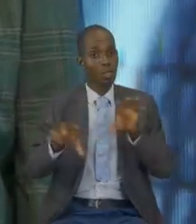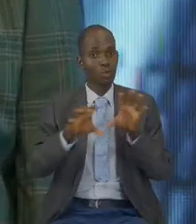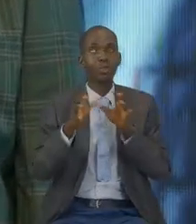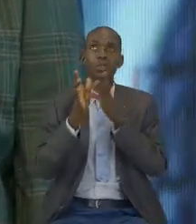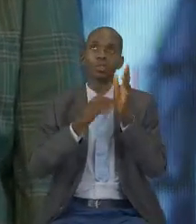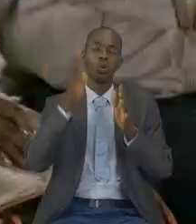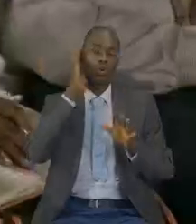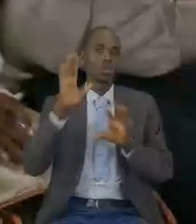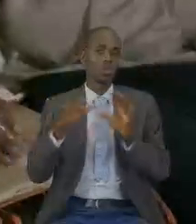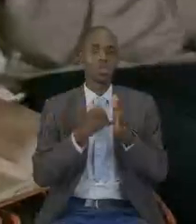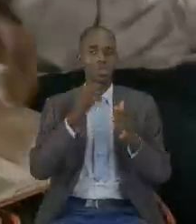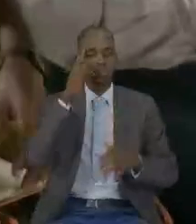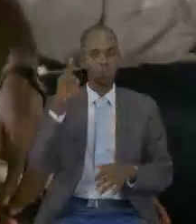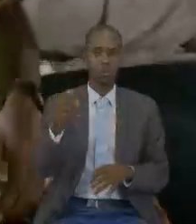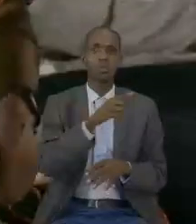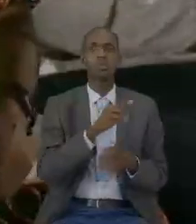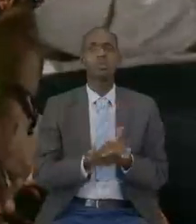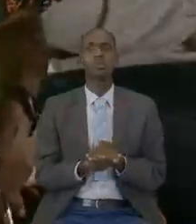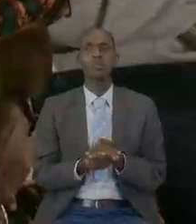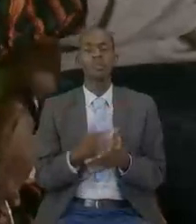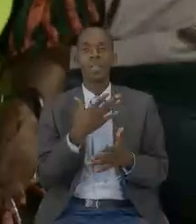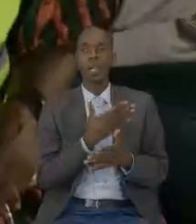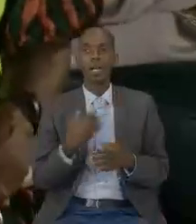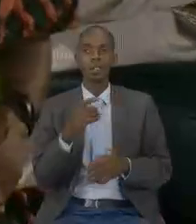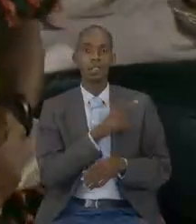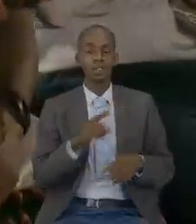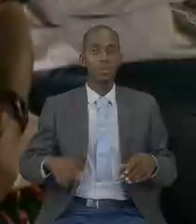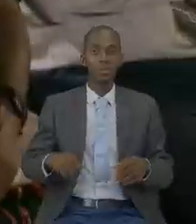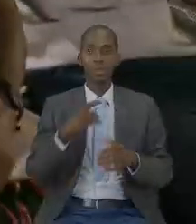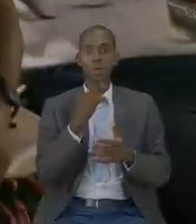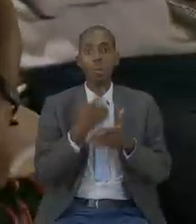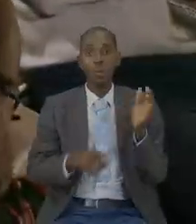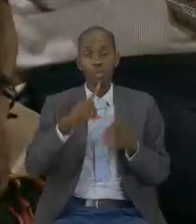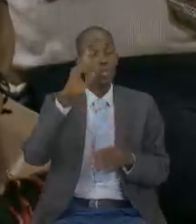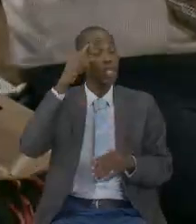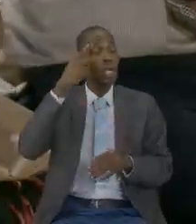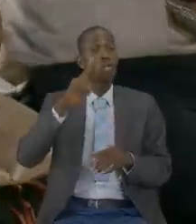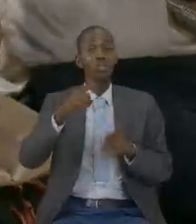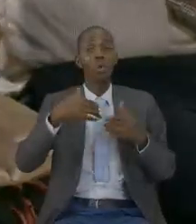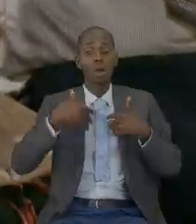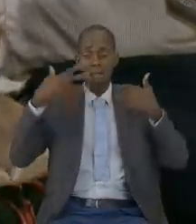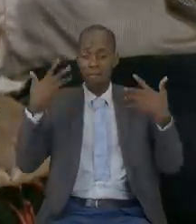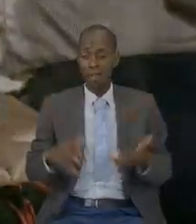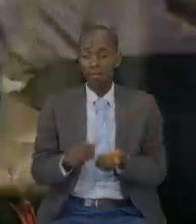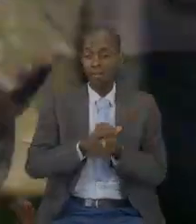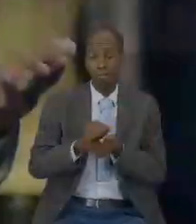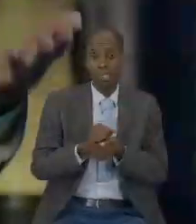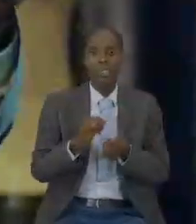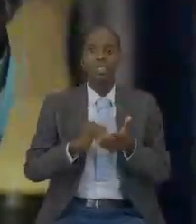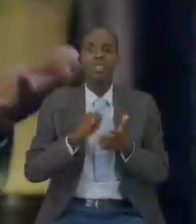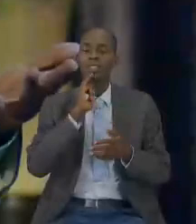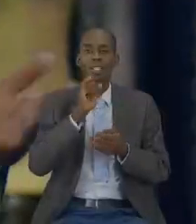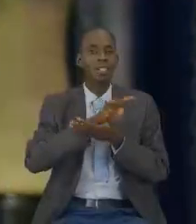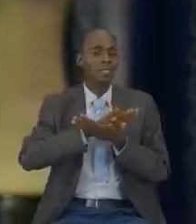Are you there? And the Lord, what you thought you have washed, but it's not clean enough